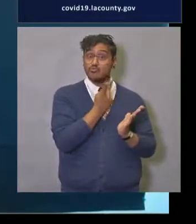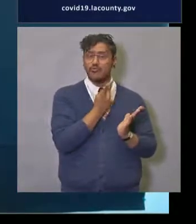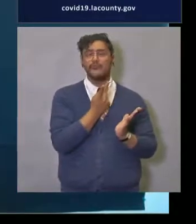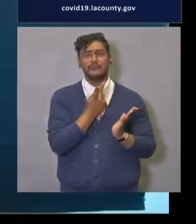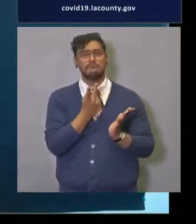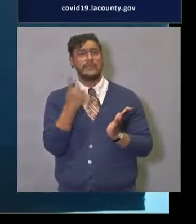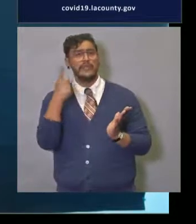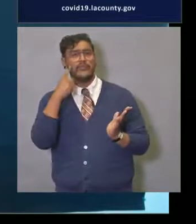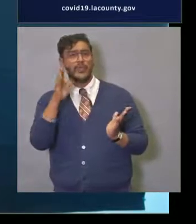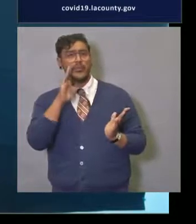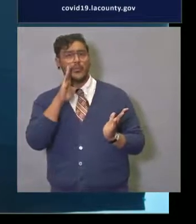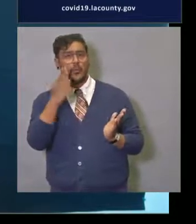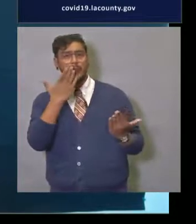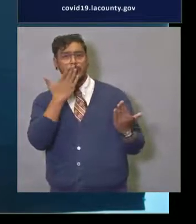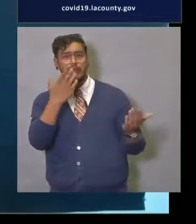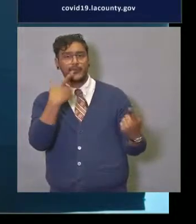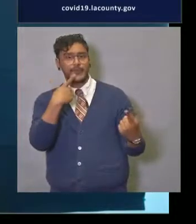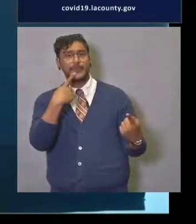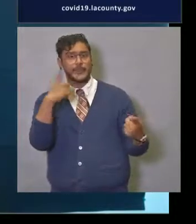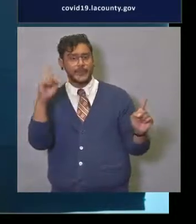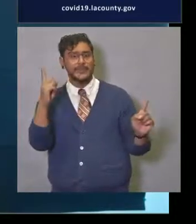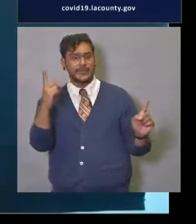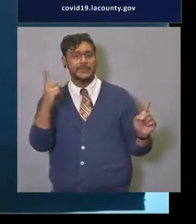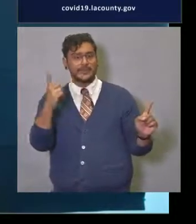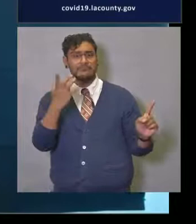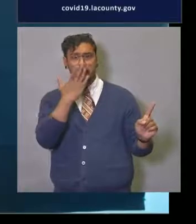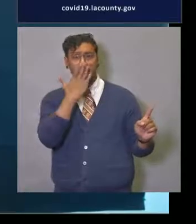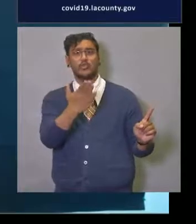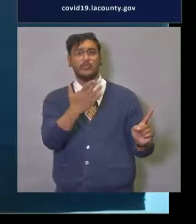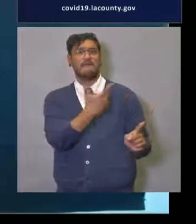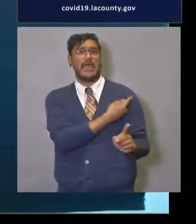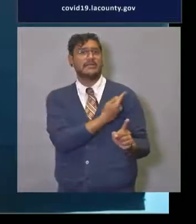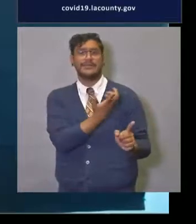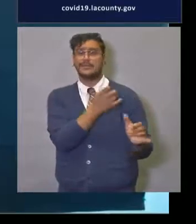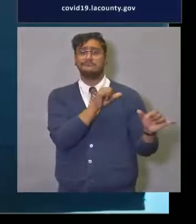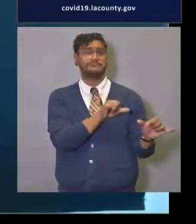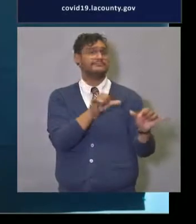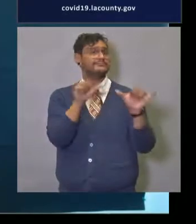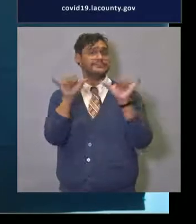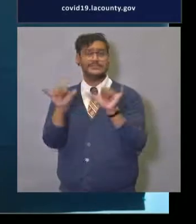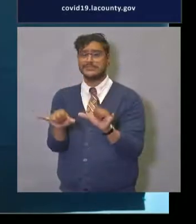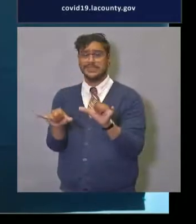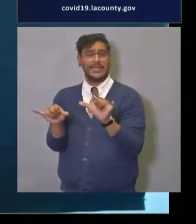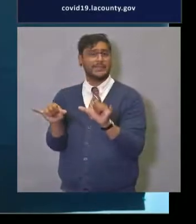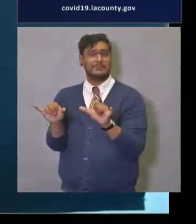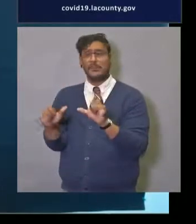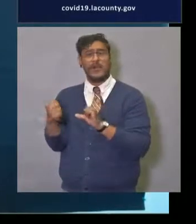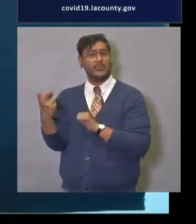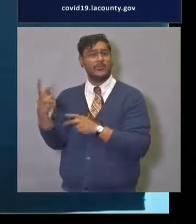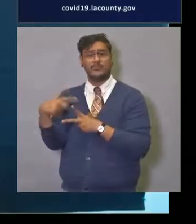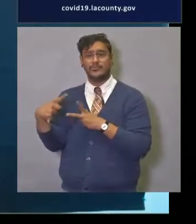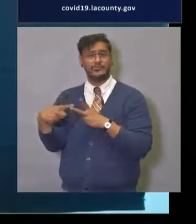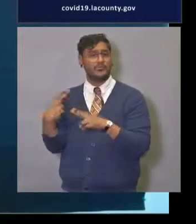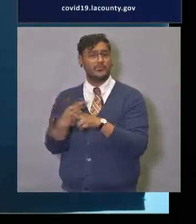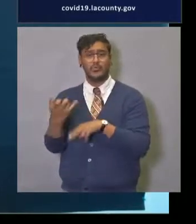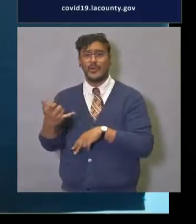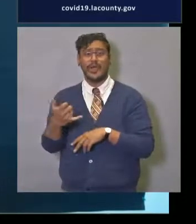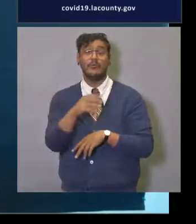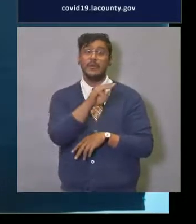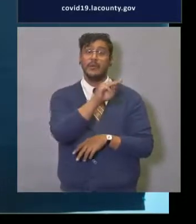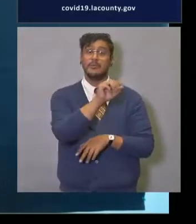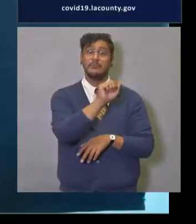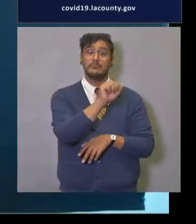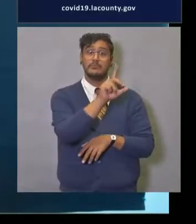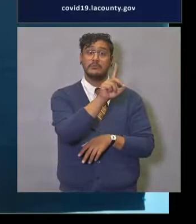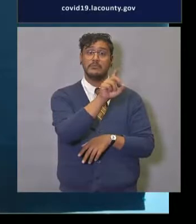effective, high quality, great vaccine, just as are the Pfizer and the Moderna vaccine. The Moderna vaccine is a little